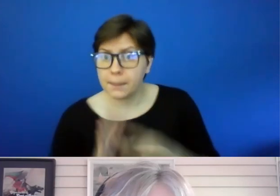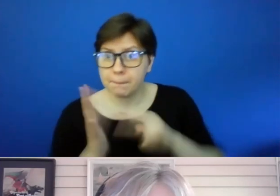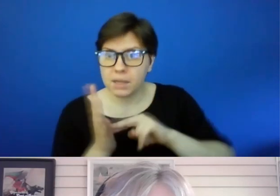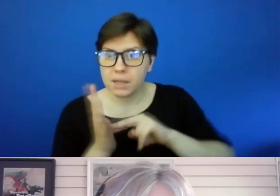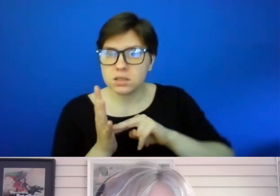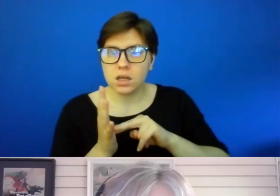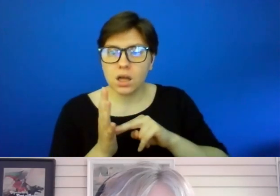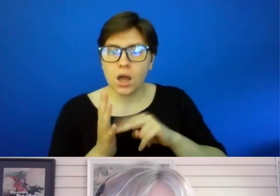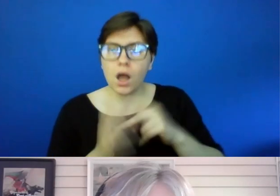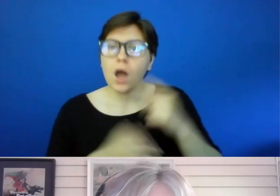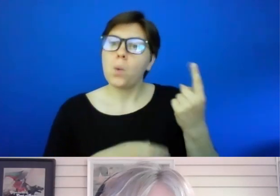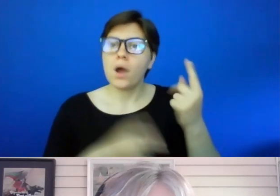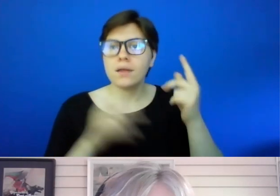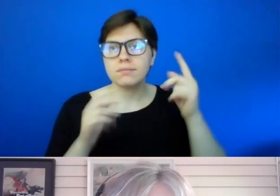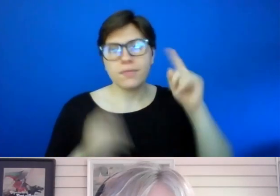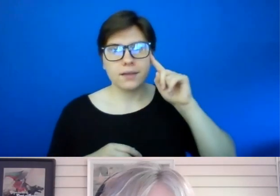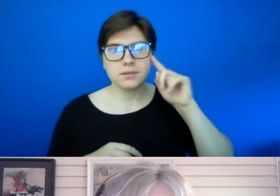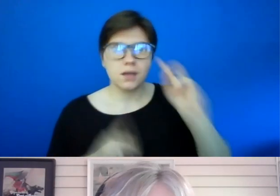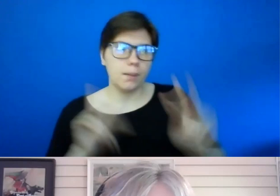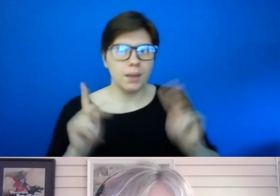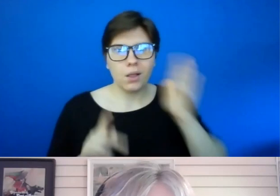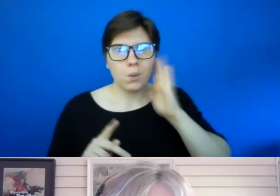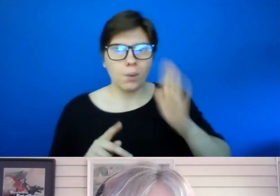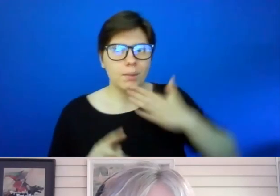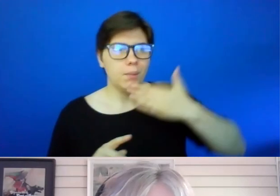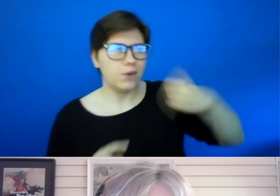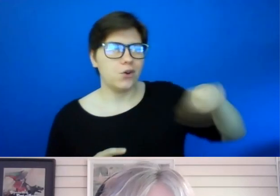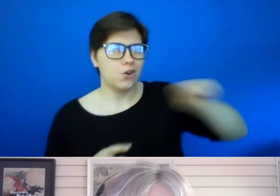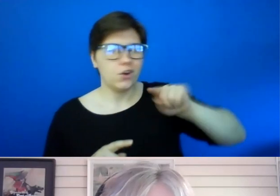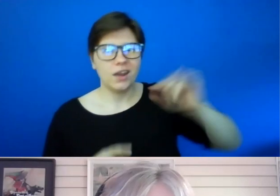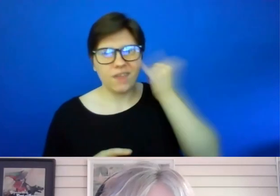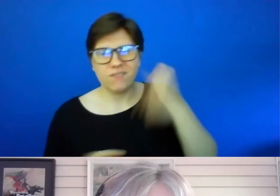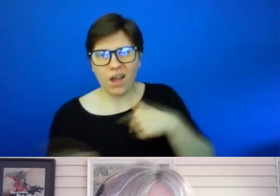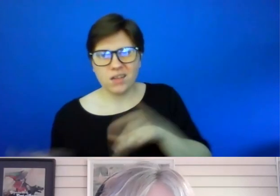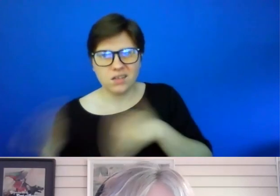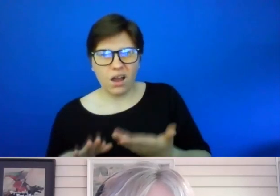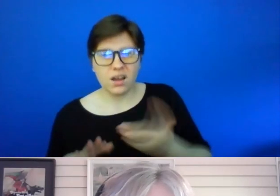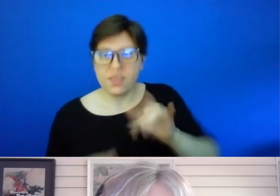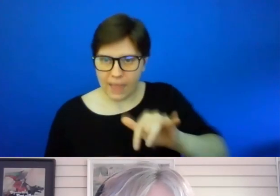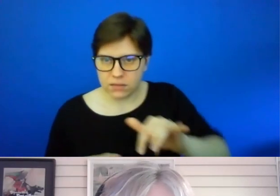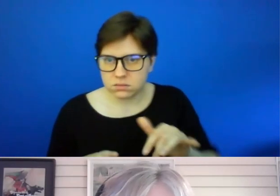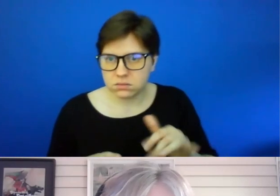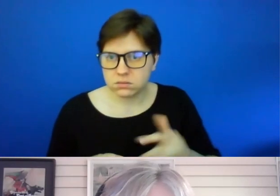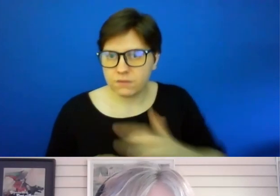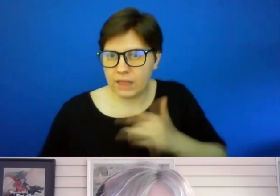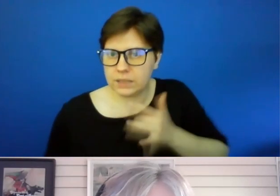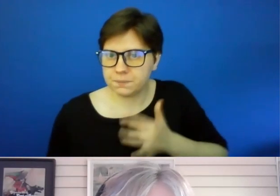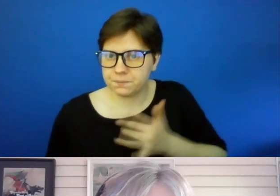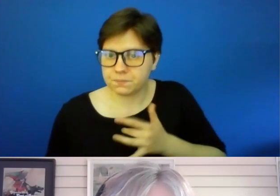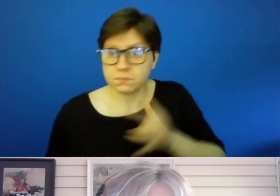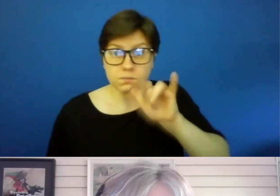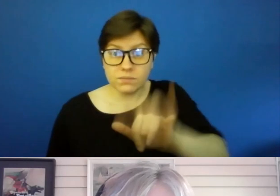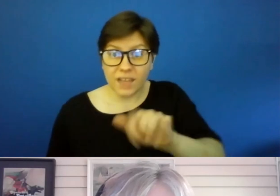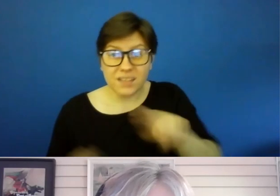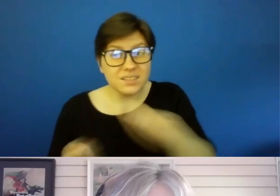one thinks that people would be better off if I were dead. That's the exact thinking